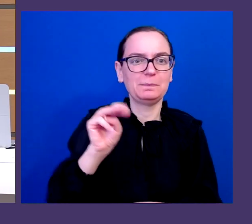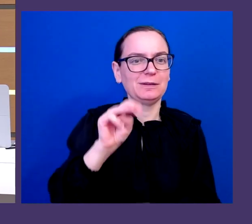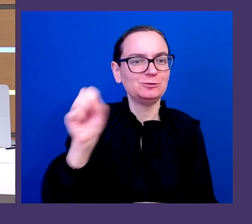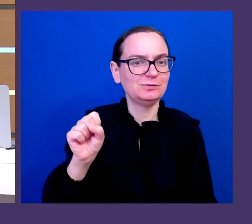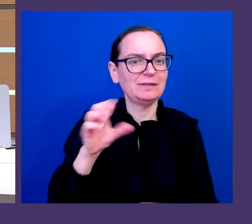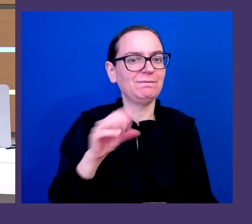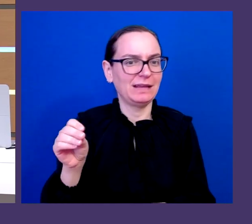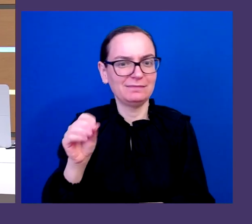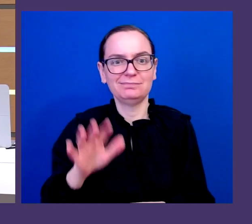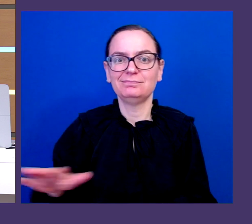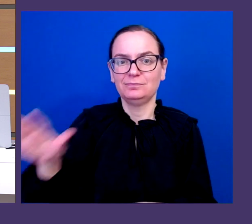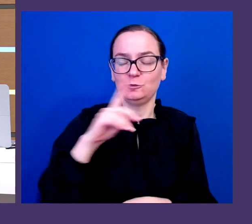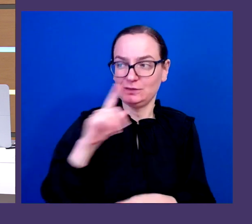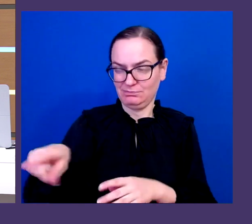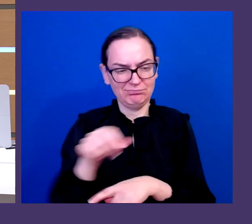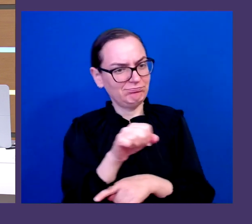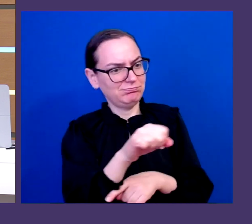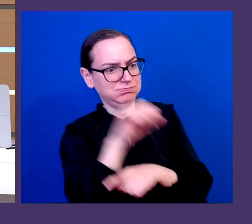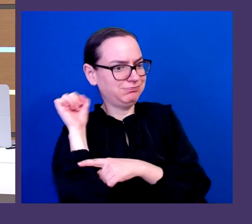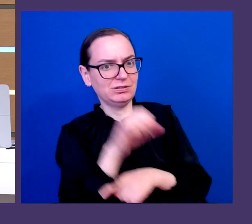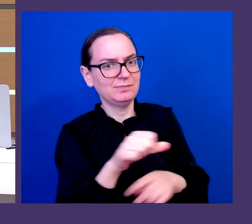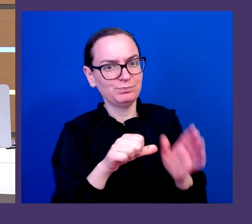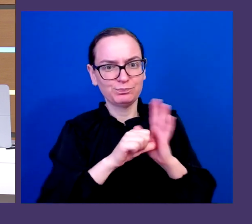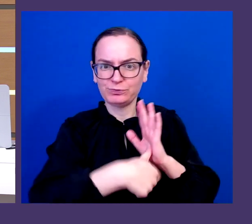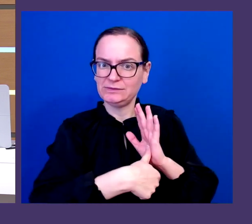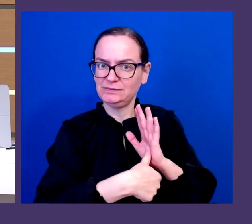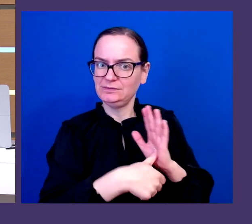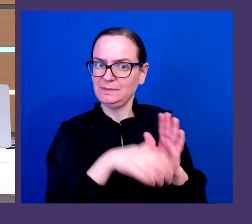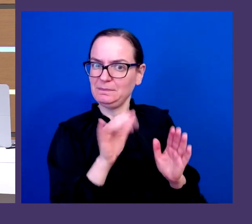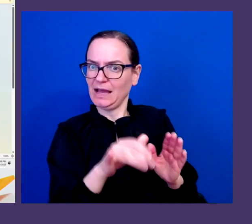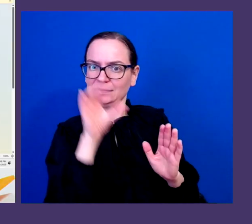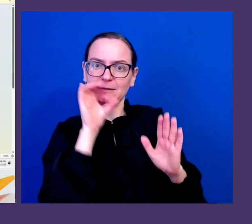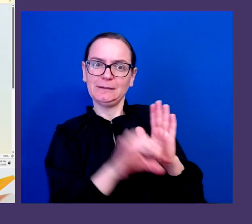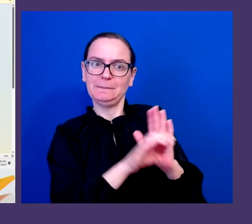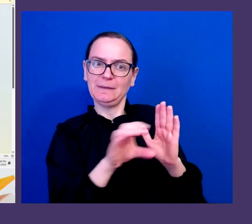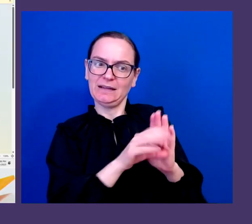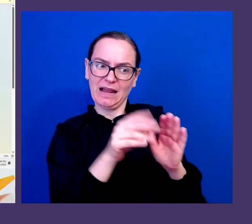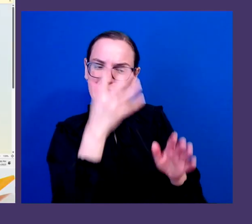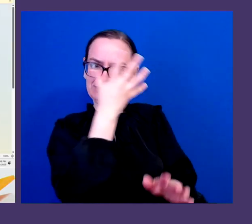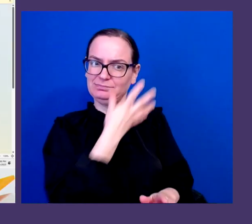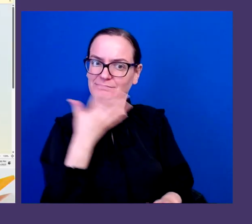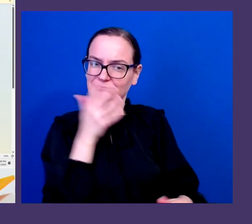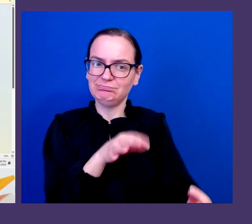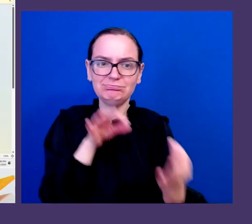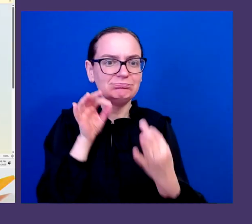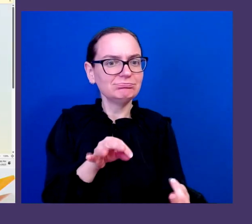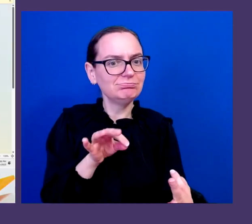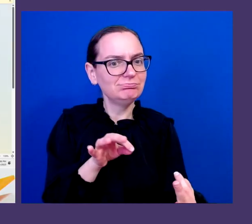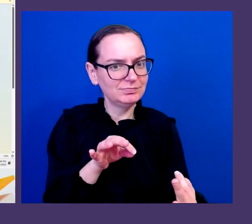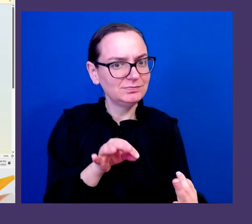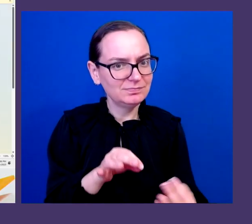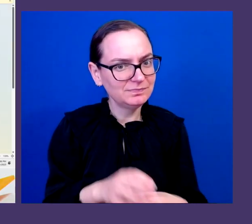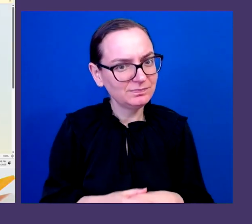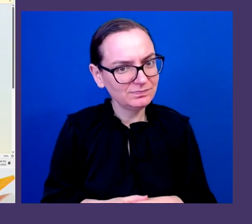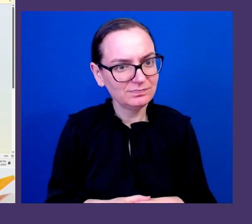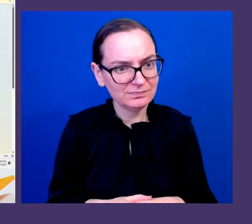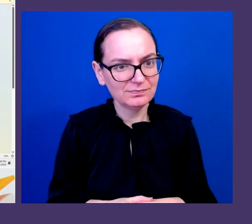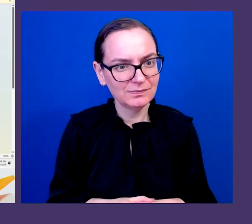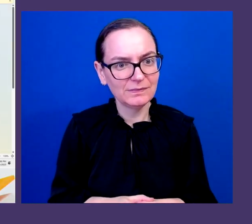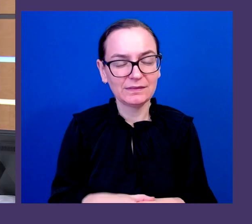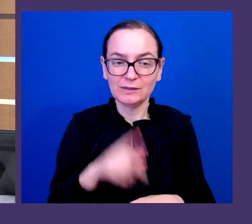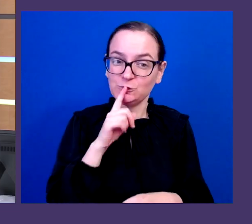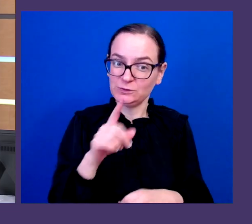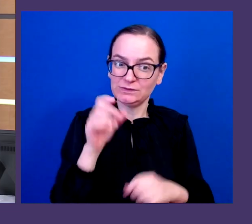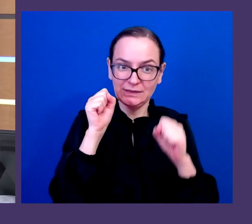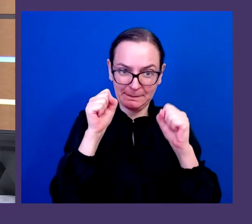by the imagery and the aesthetics of the presentation that it ends up building. Yeah, that's amazing. You can see right in line